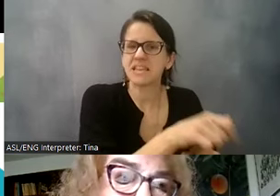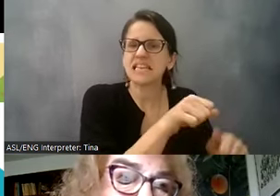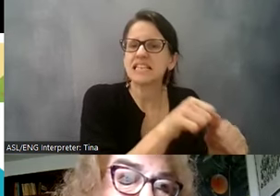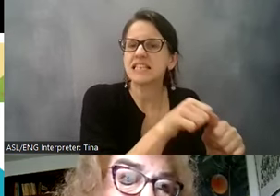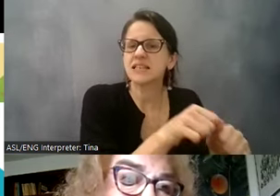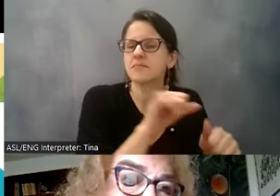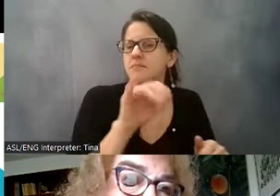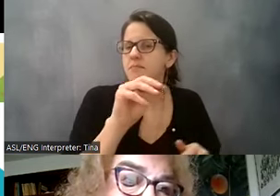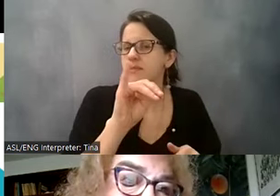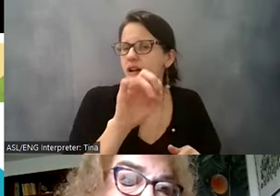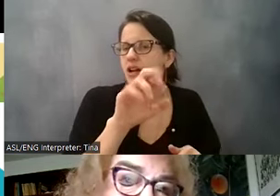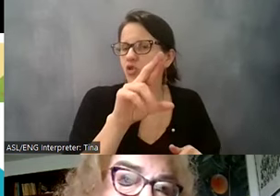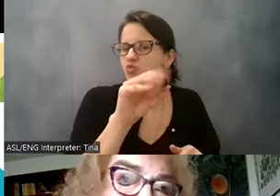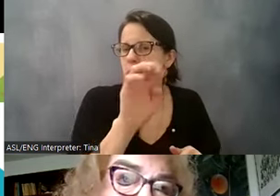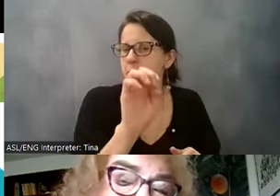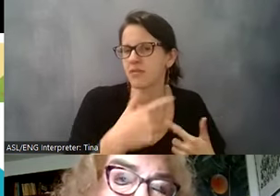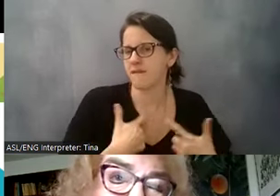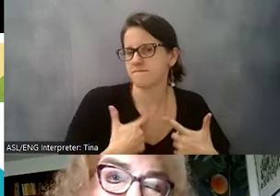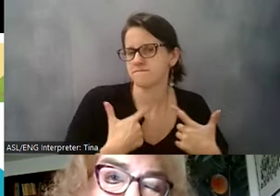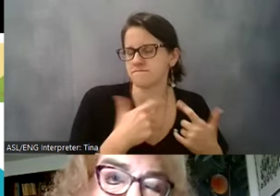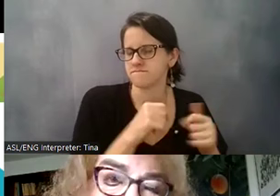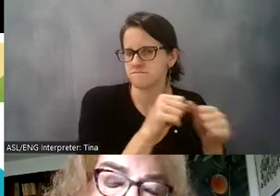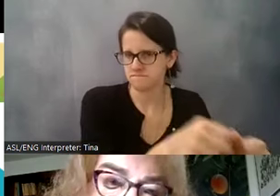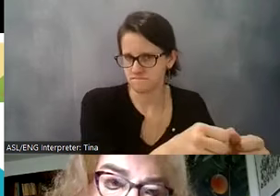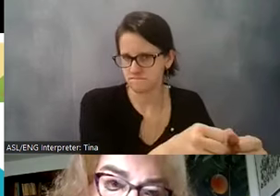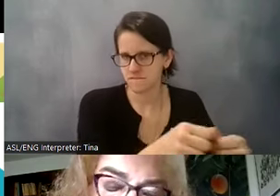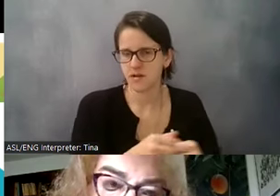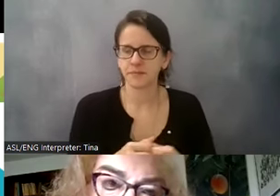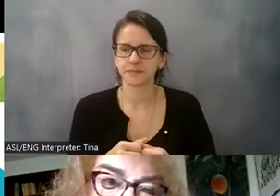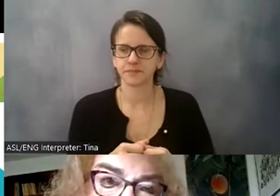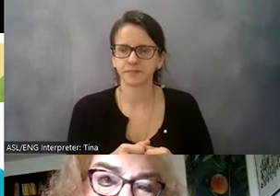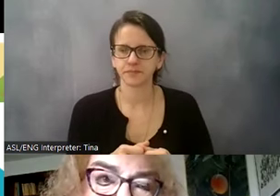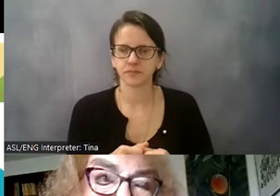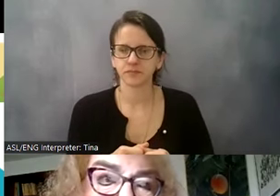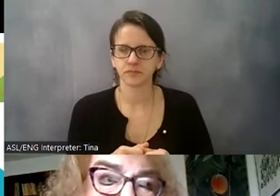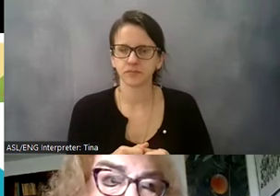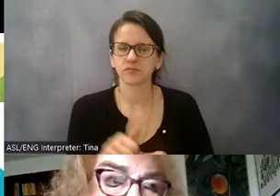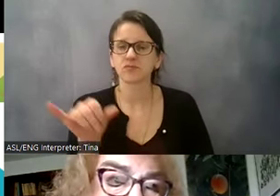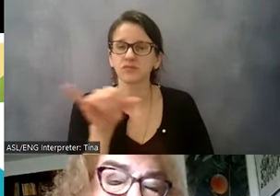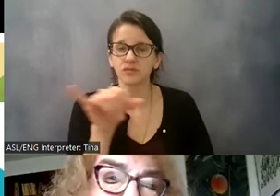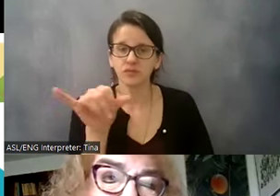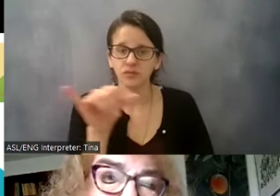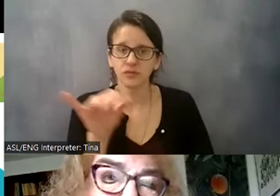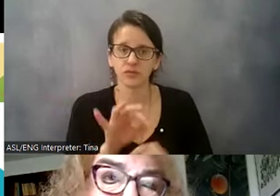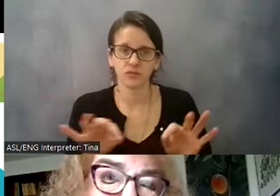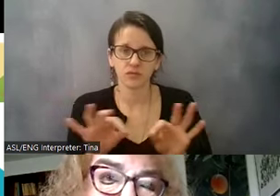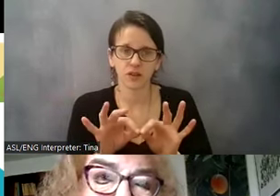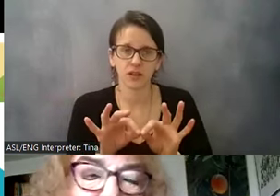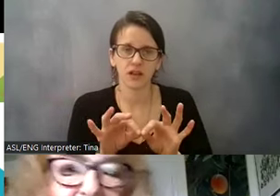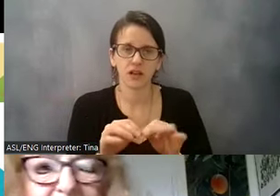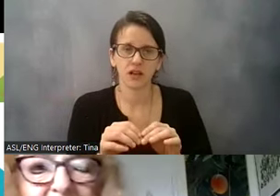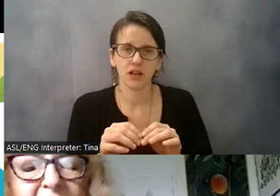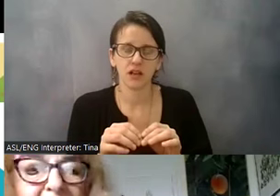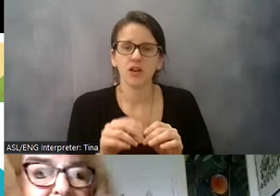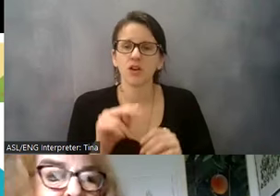and flourishing. Another very critical feature of soil health is no-till.